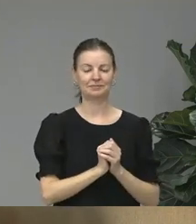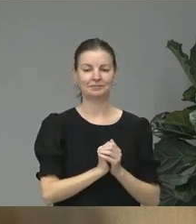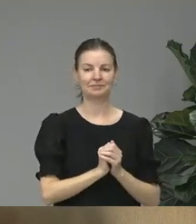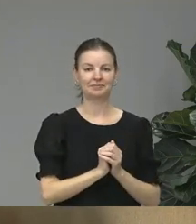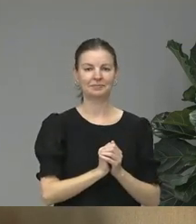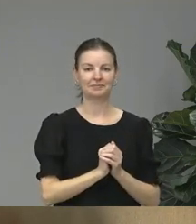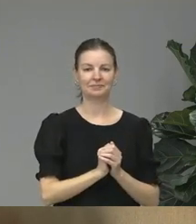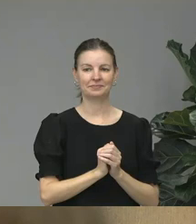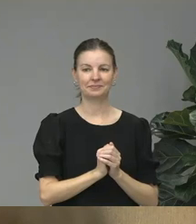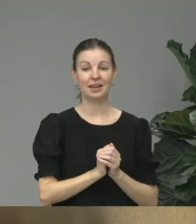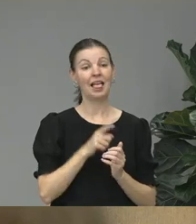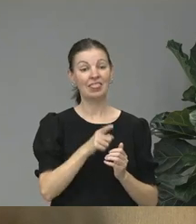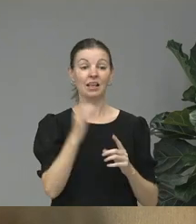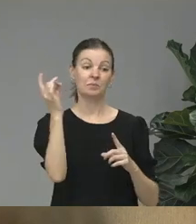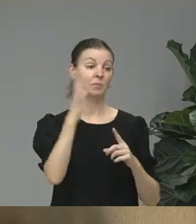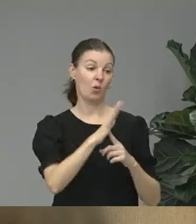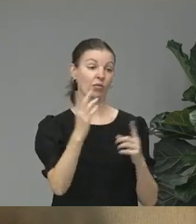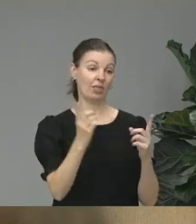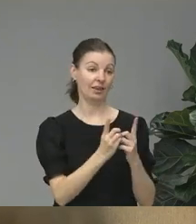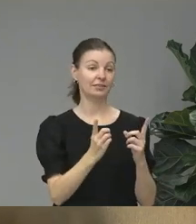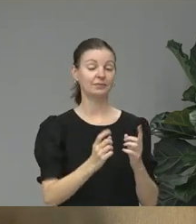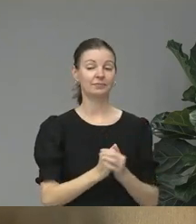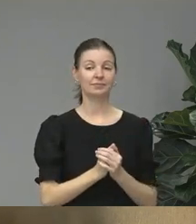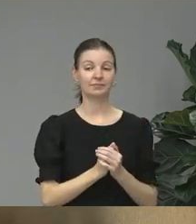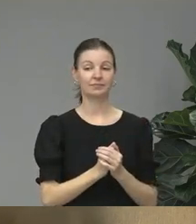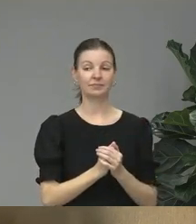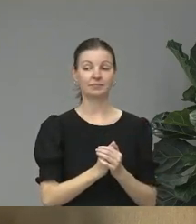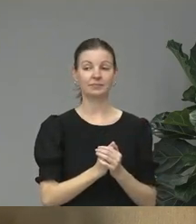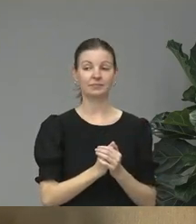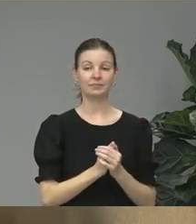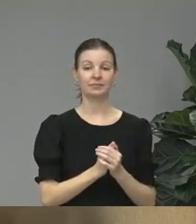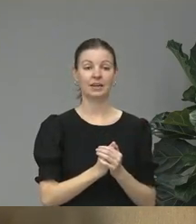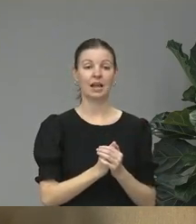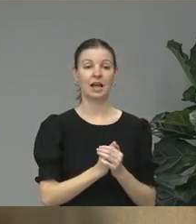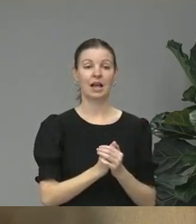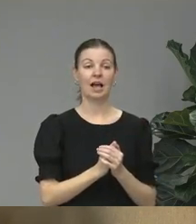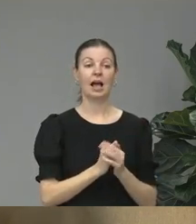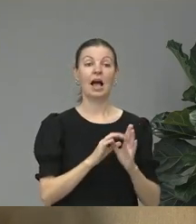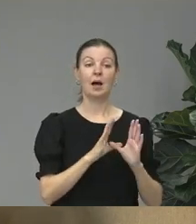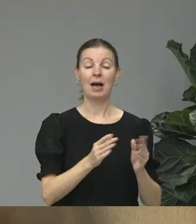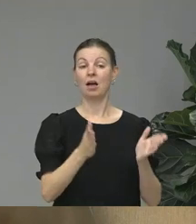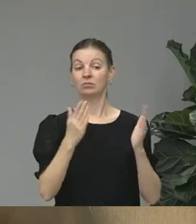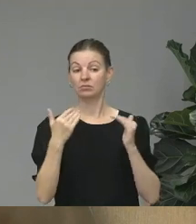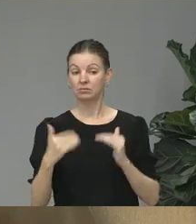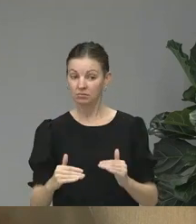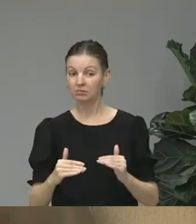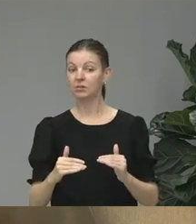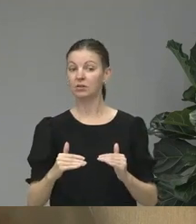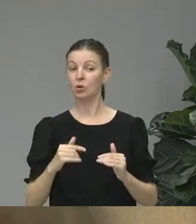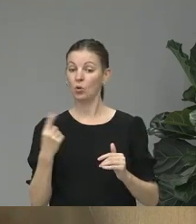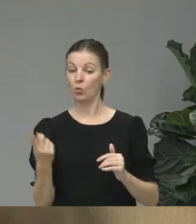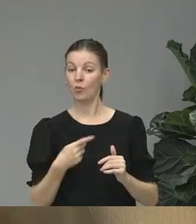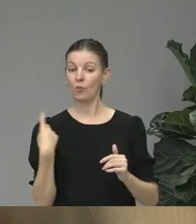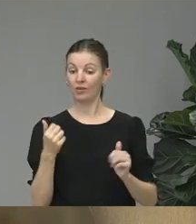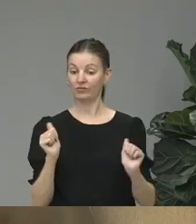And that is another important aspect. But dovetail into that, we've just had,